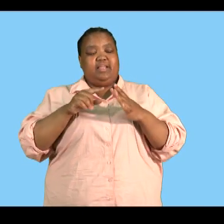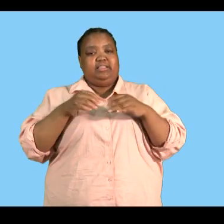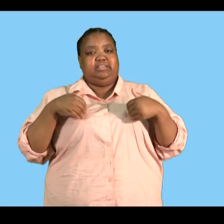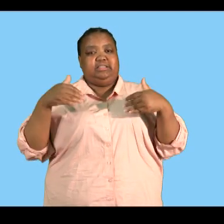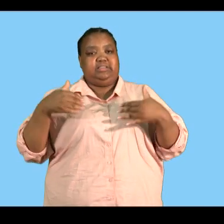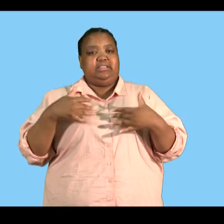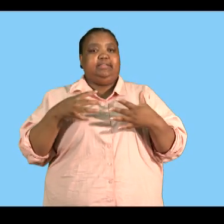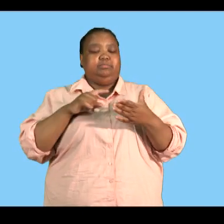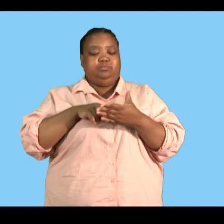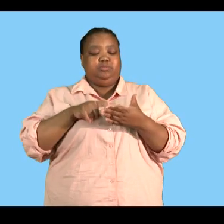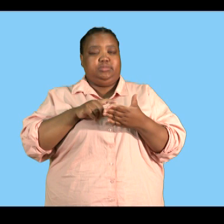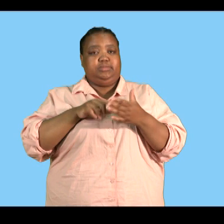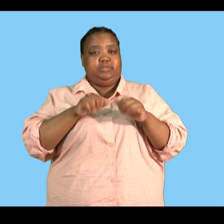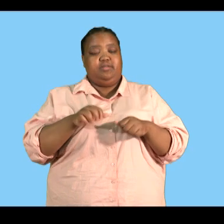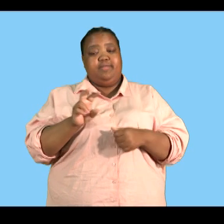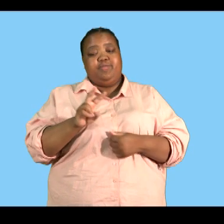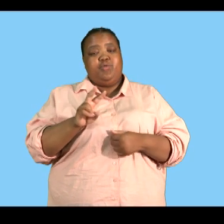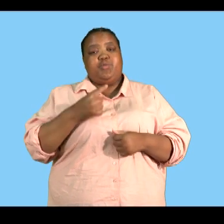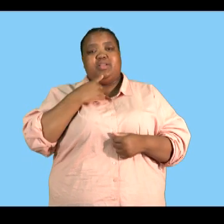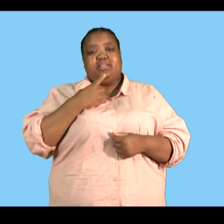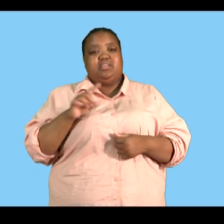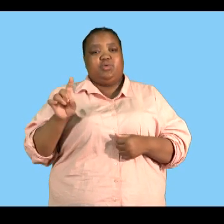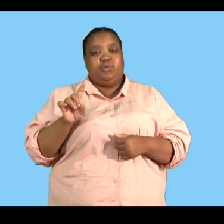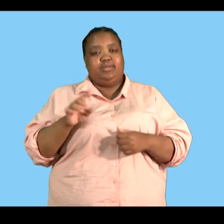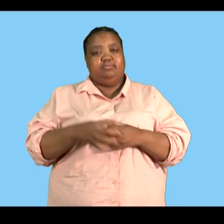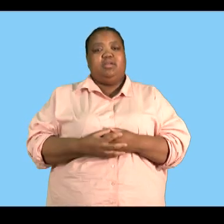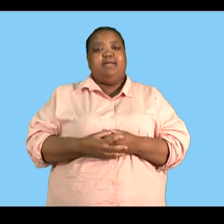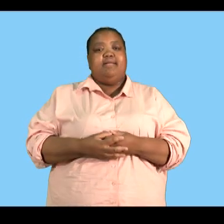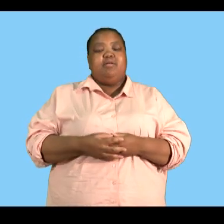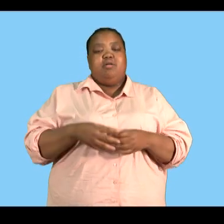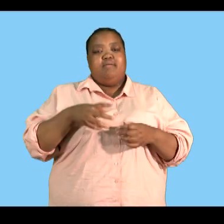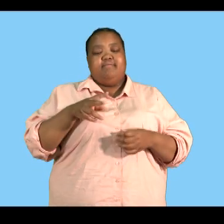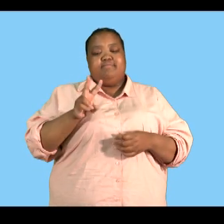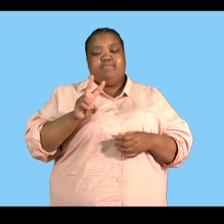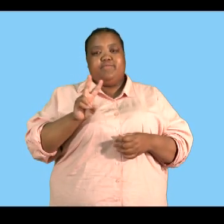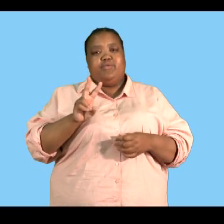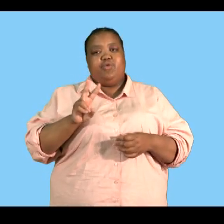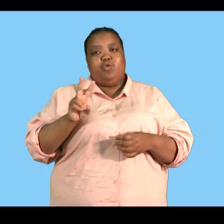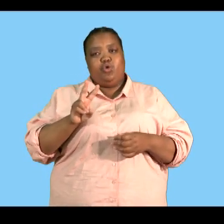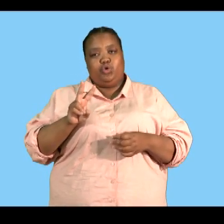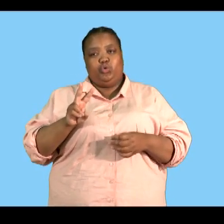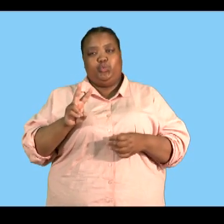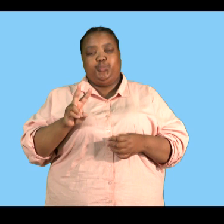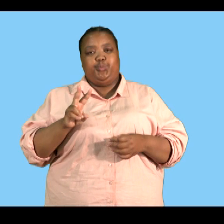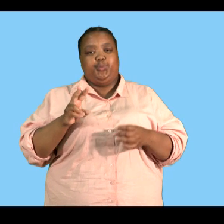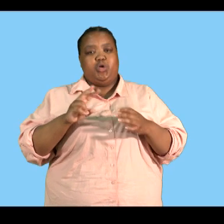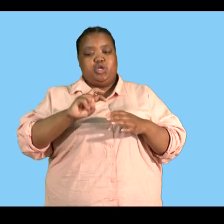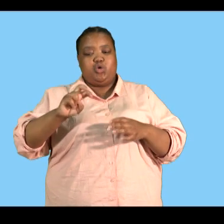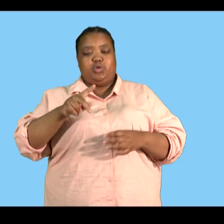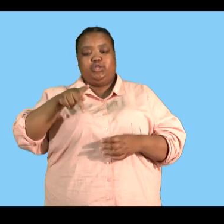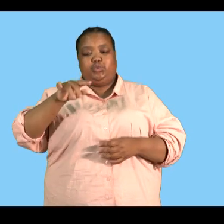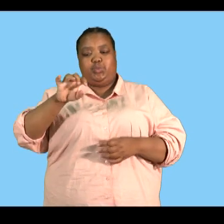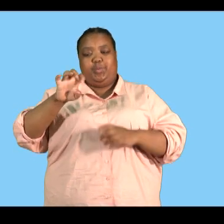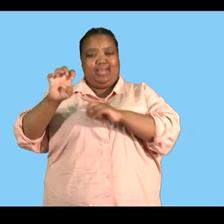having this formula, it says volume is equals to pi. The value of pi, it could be given to you on the